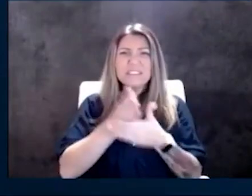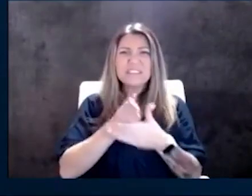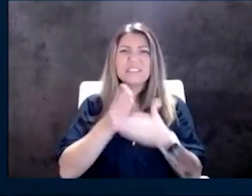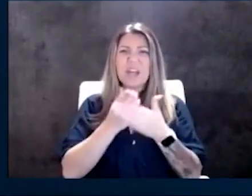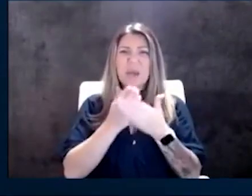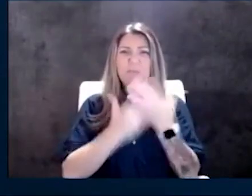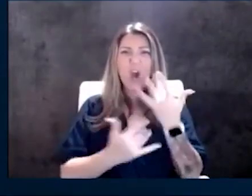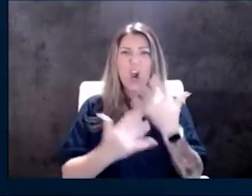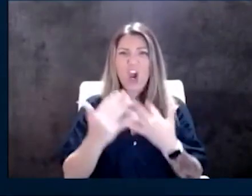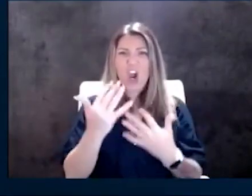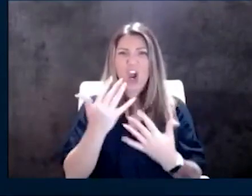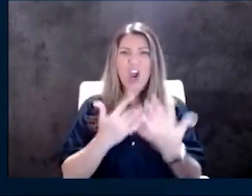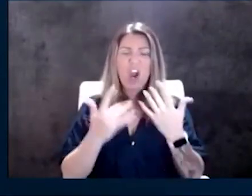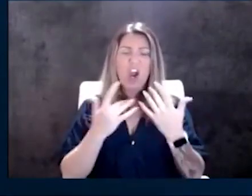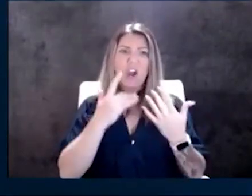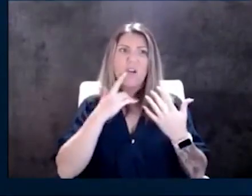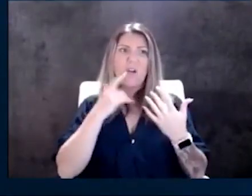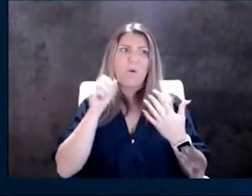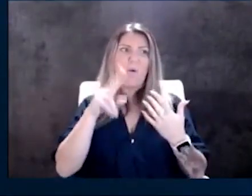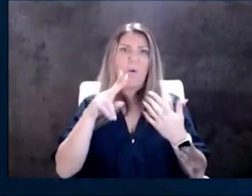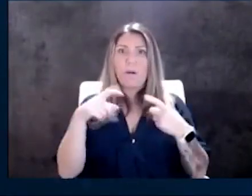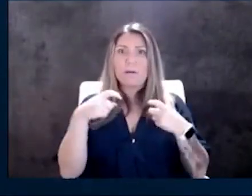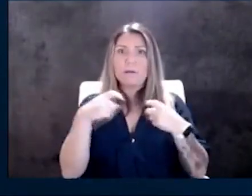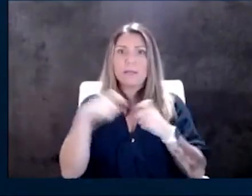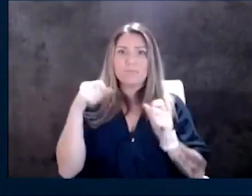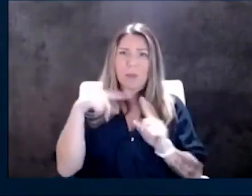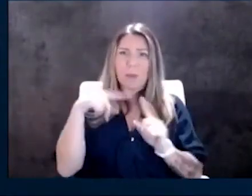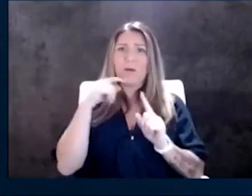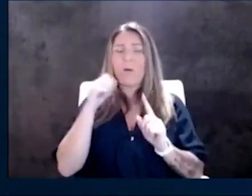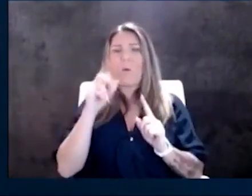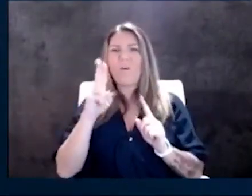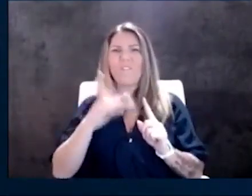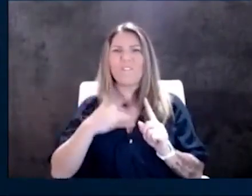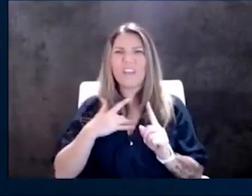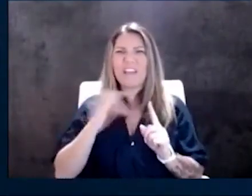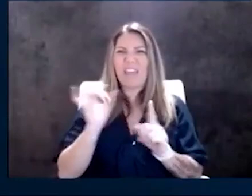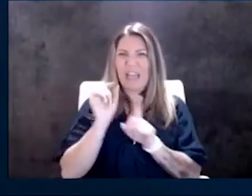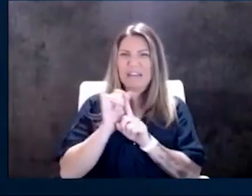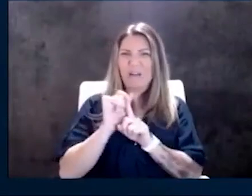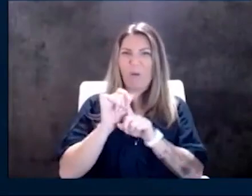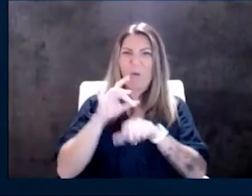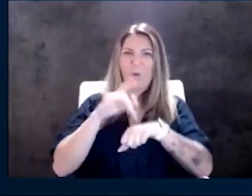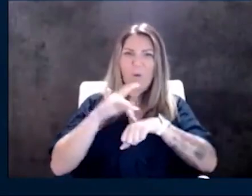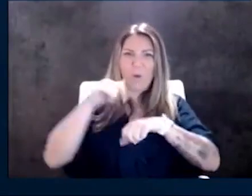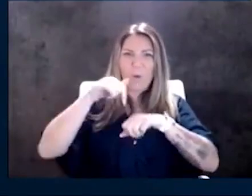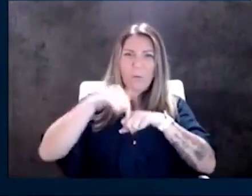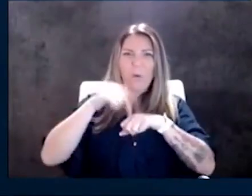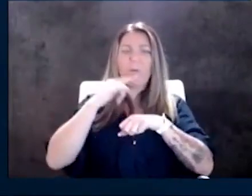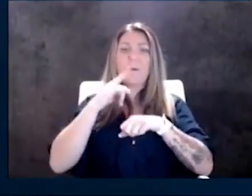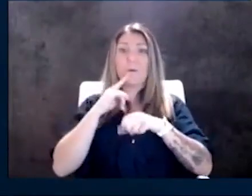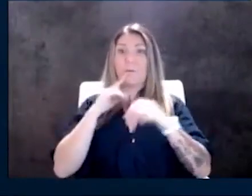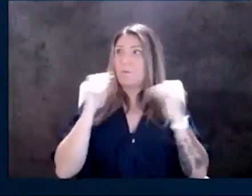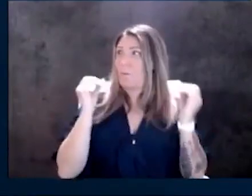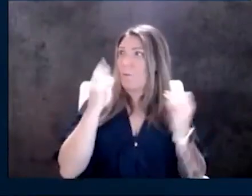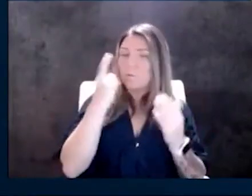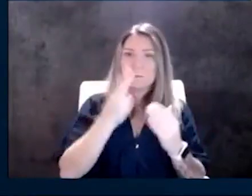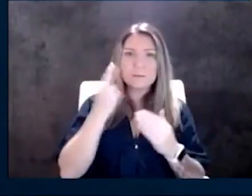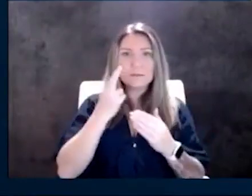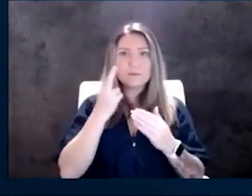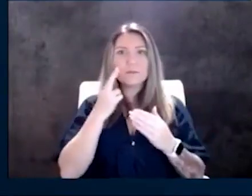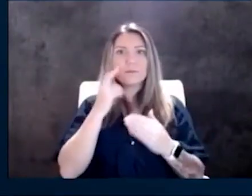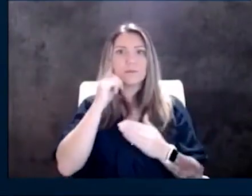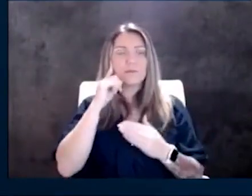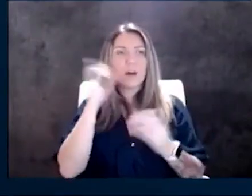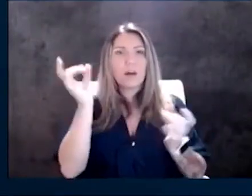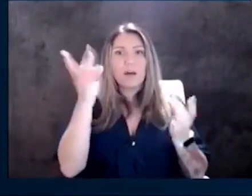an electric shock, or being stung by something with no visible source. It sounds miserable, right? And yet there are an estimated